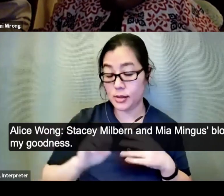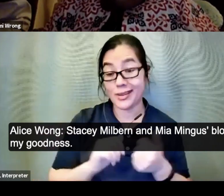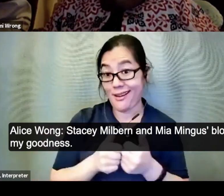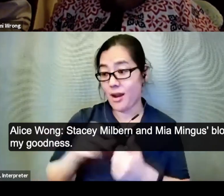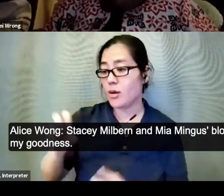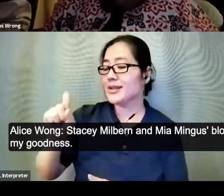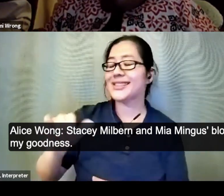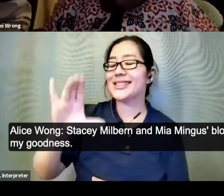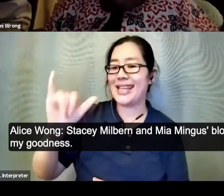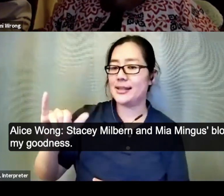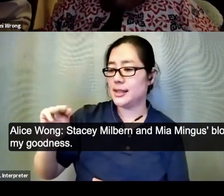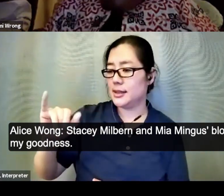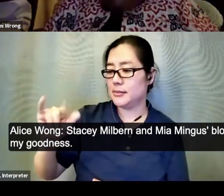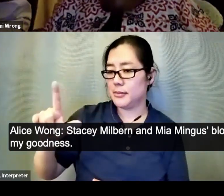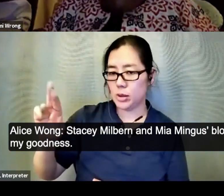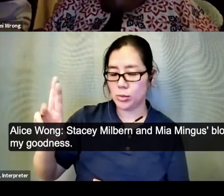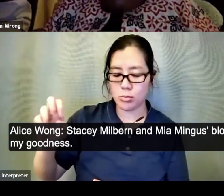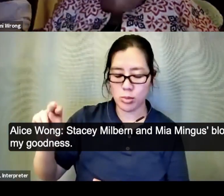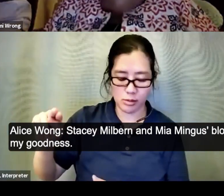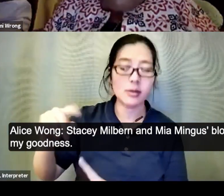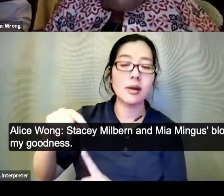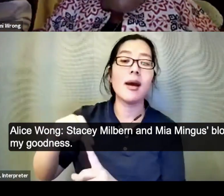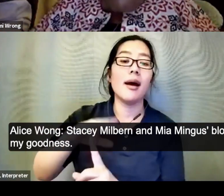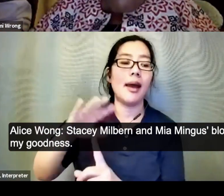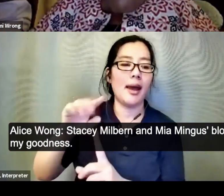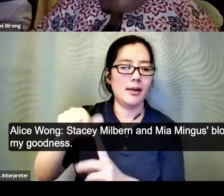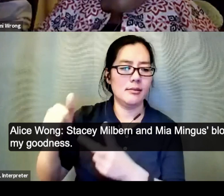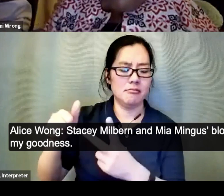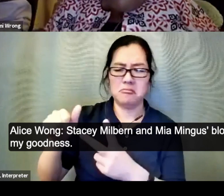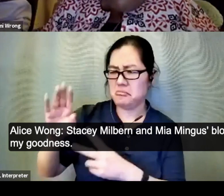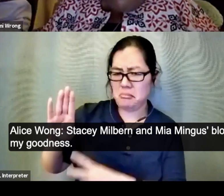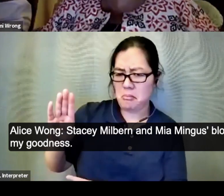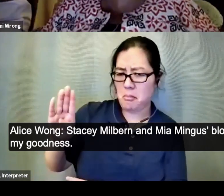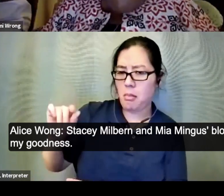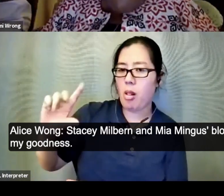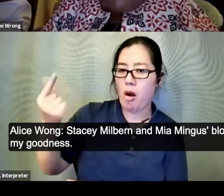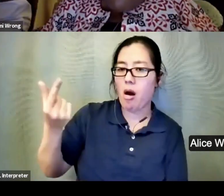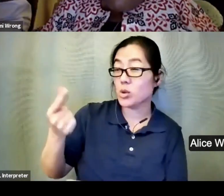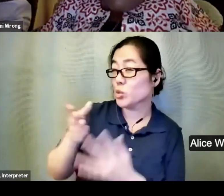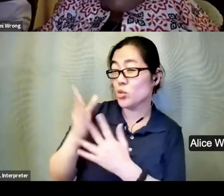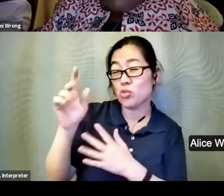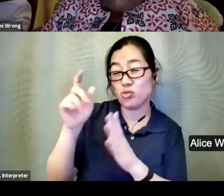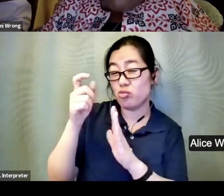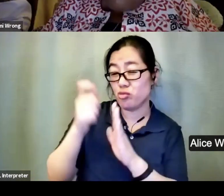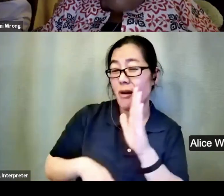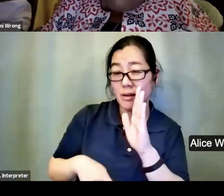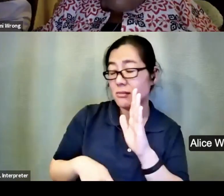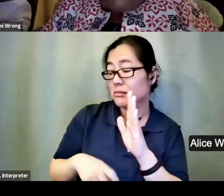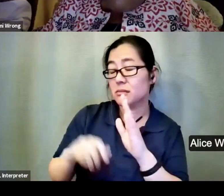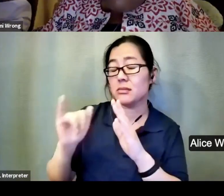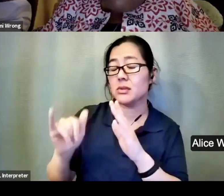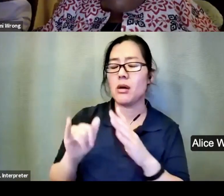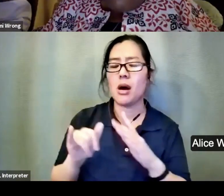Beekes' blogs and their writings. And I think this is where I'm like, oh my goodness, like this is